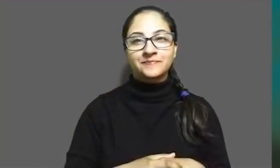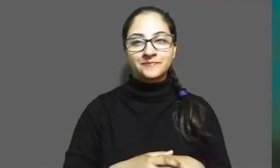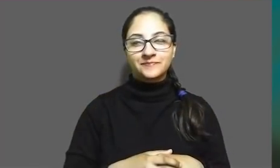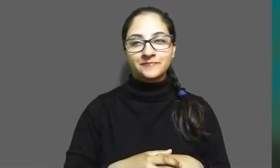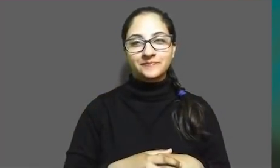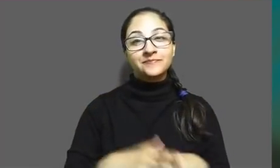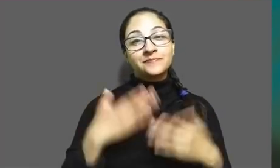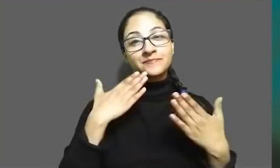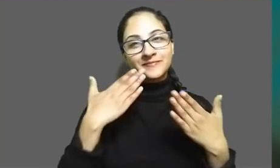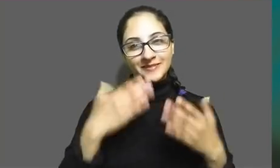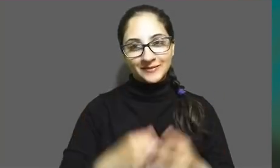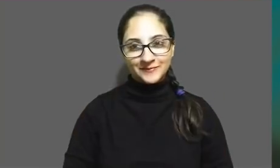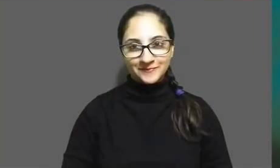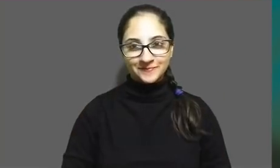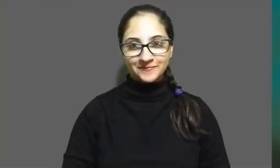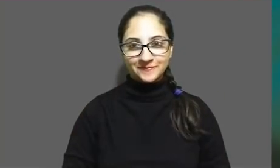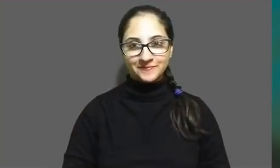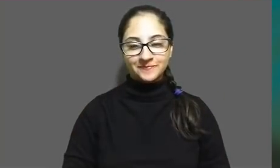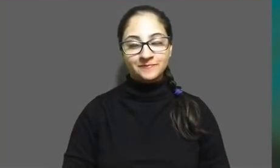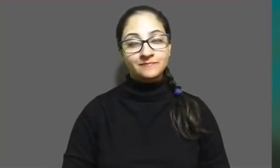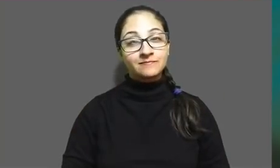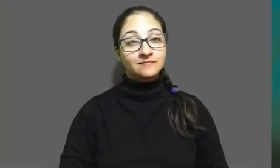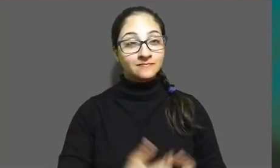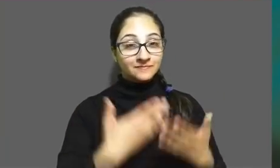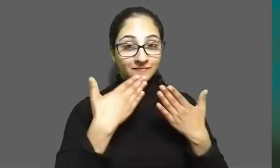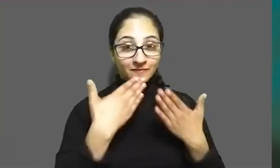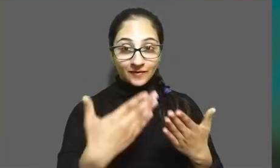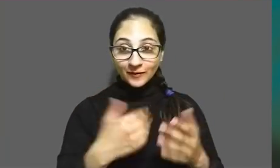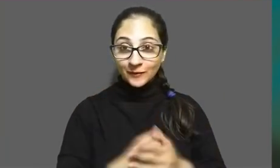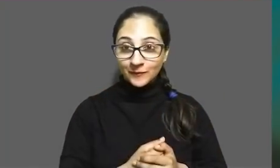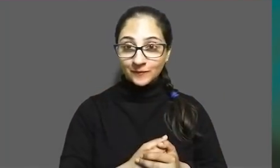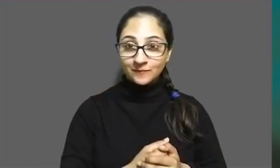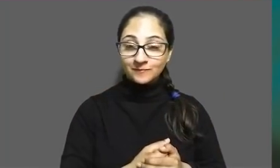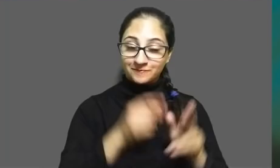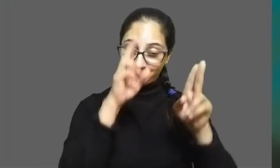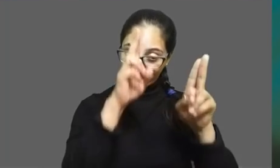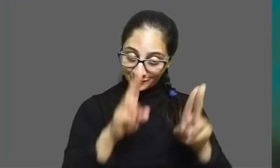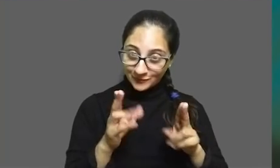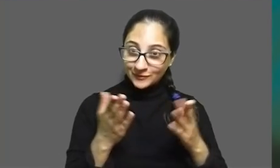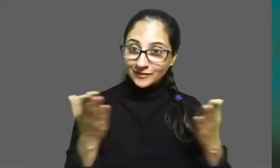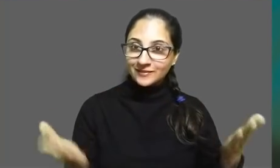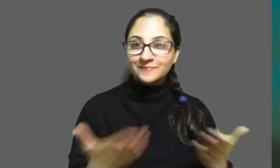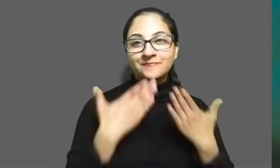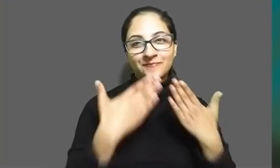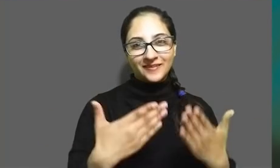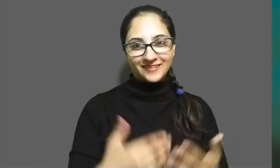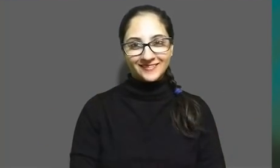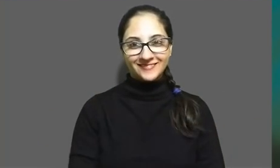Alvaiza. Thank you. It's been an absolute pleasure and an honor. Thank you.